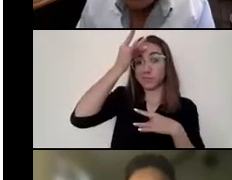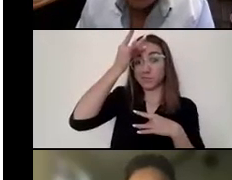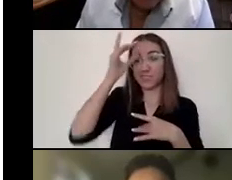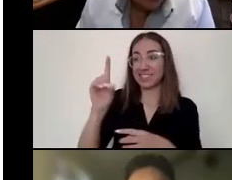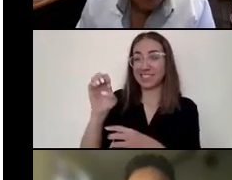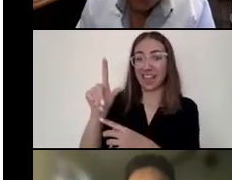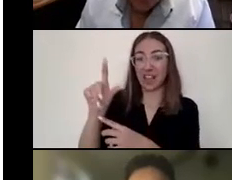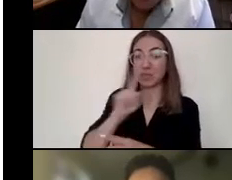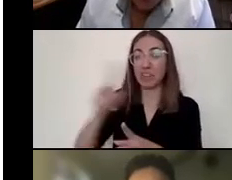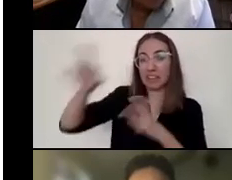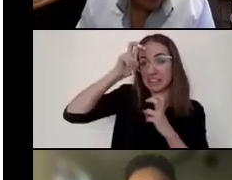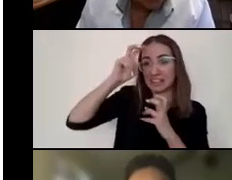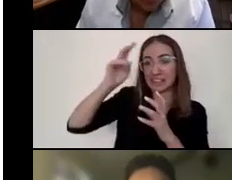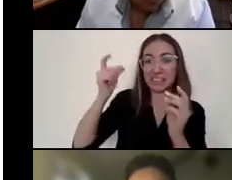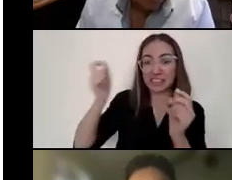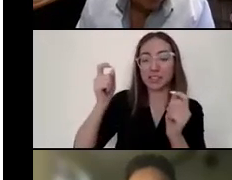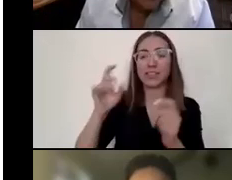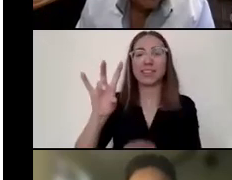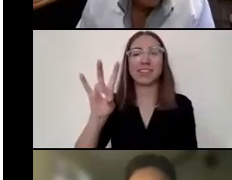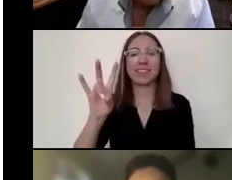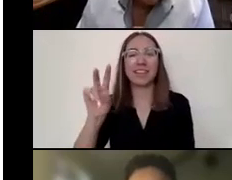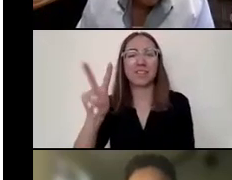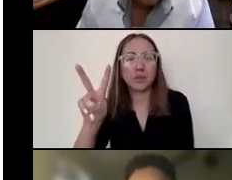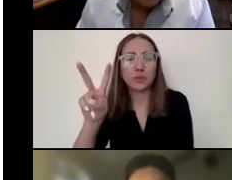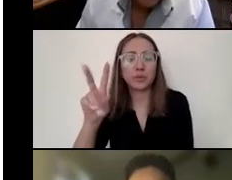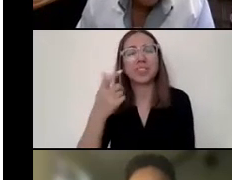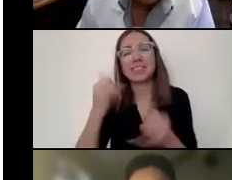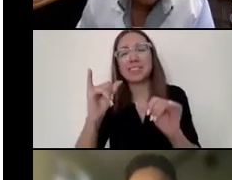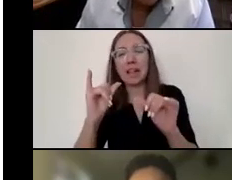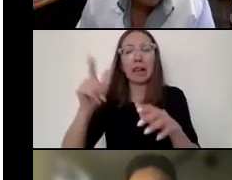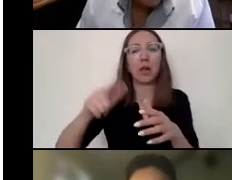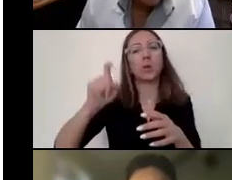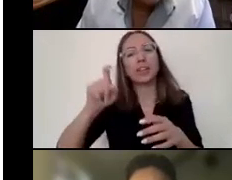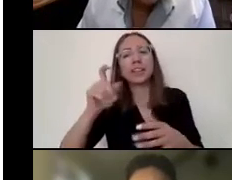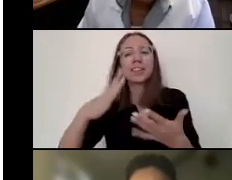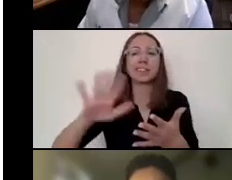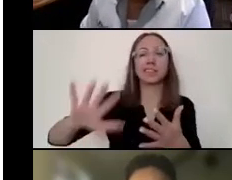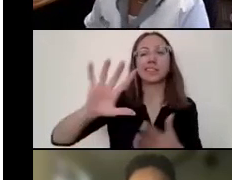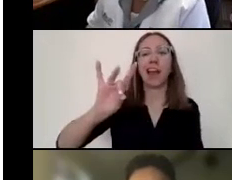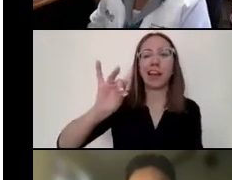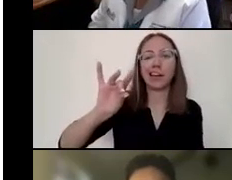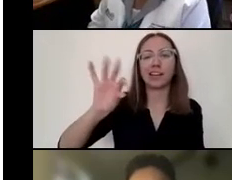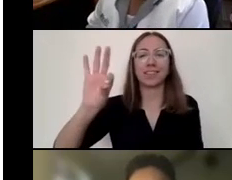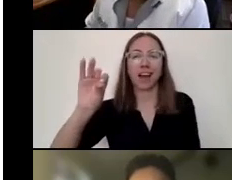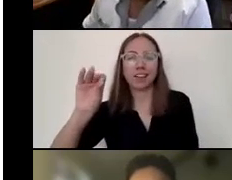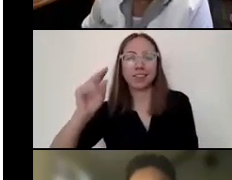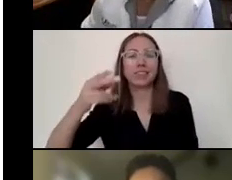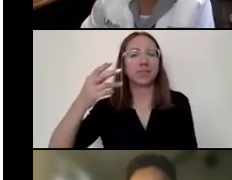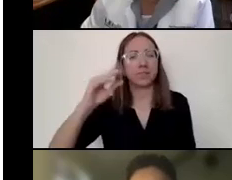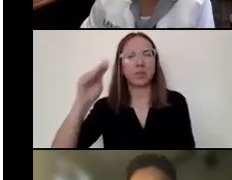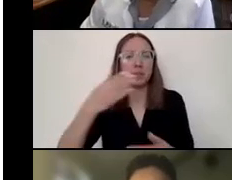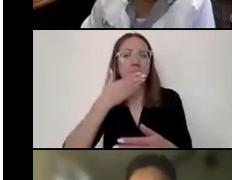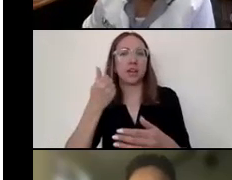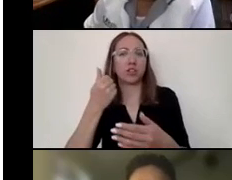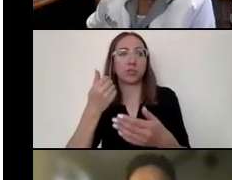Delta, 70% still falls far short. We probably need to be about 85 to 90% when we have something as contagious as Delta. So we're